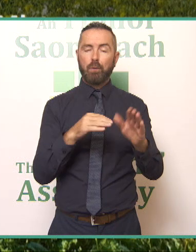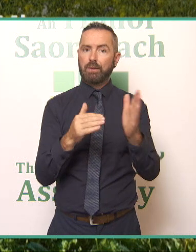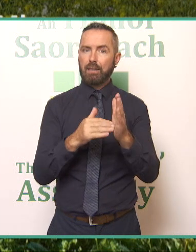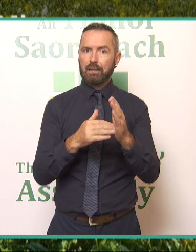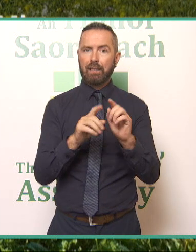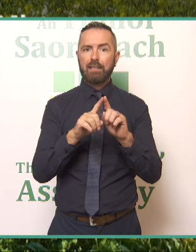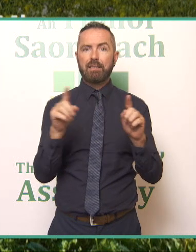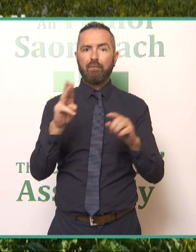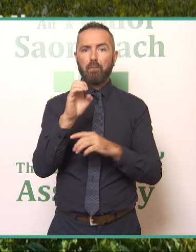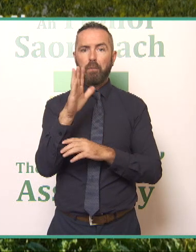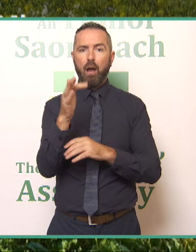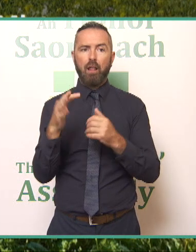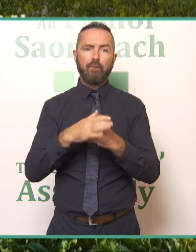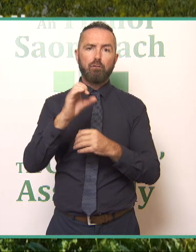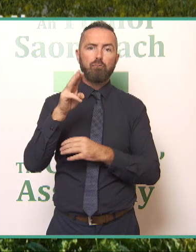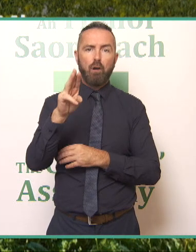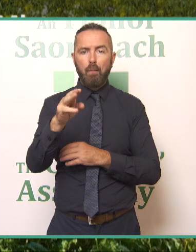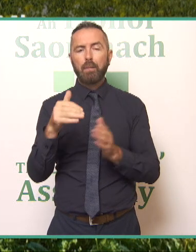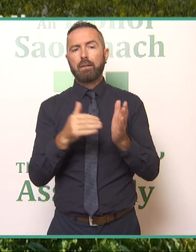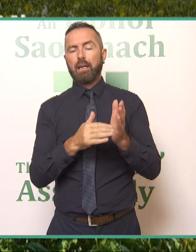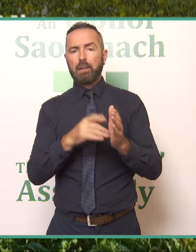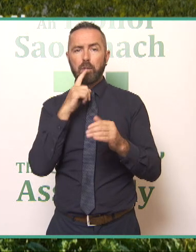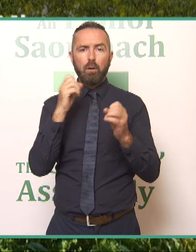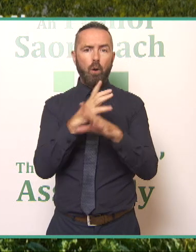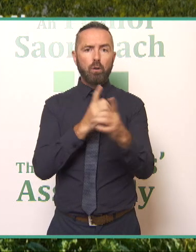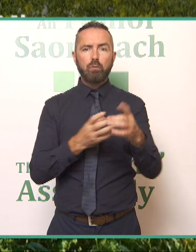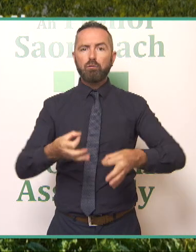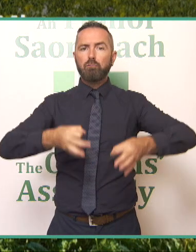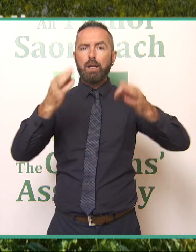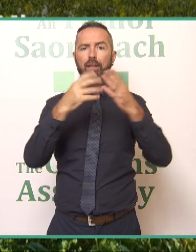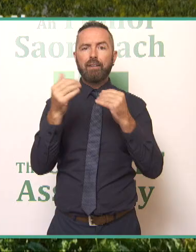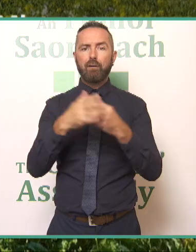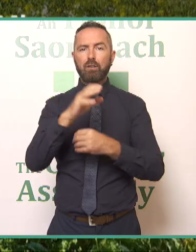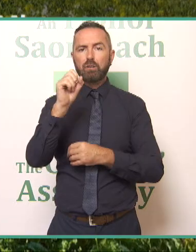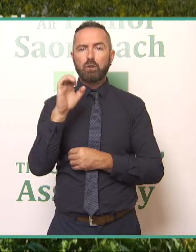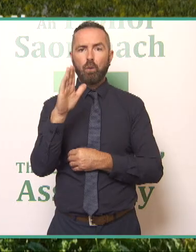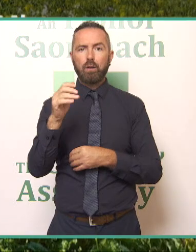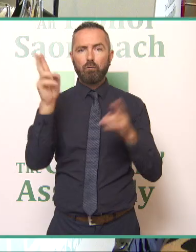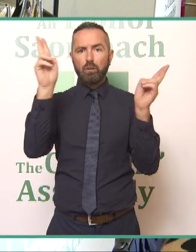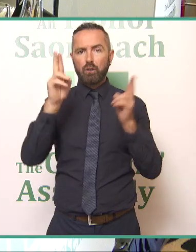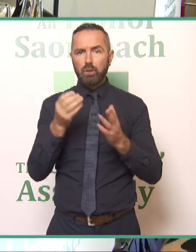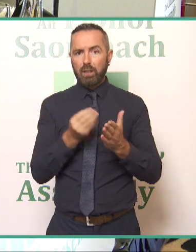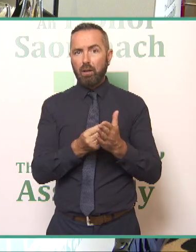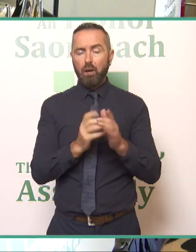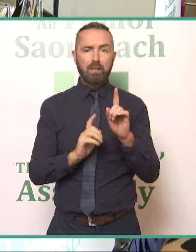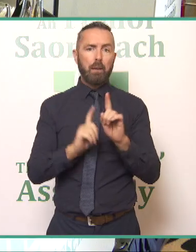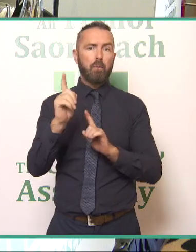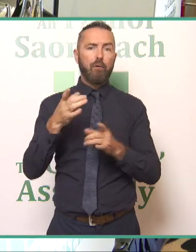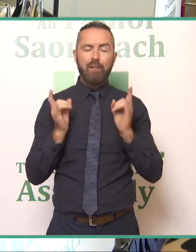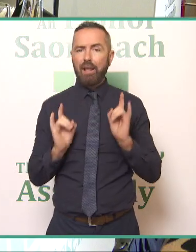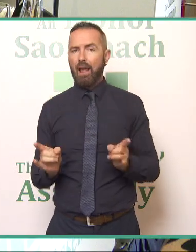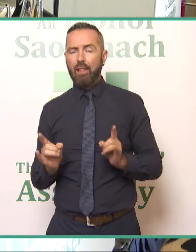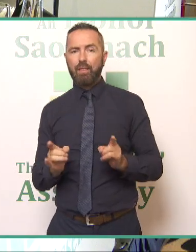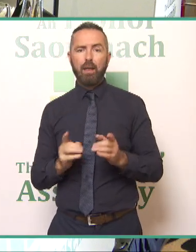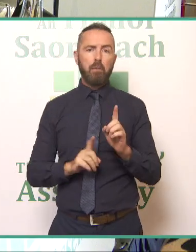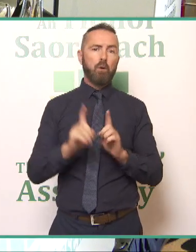crops and legumes and all this other stuff, but it's all doing great things for the soil. It's all reducing our costs, improving soil health,